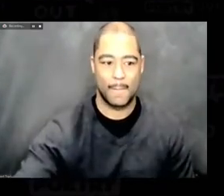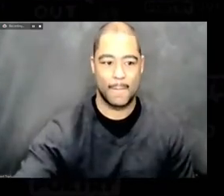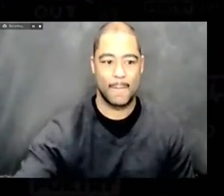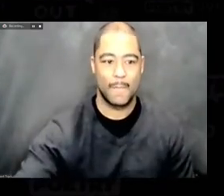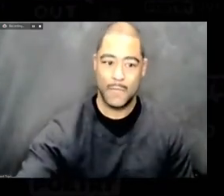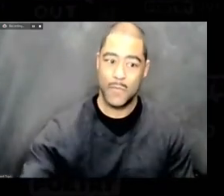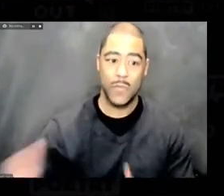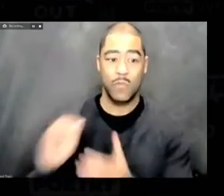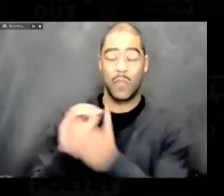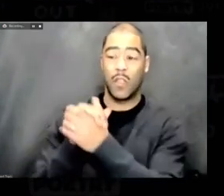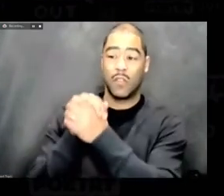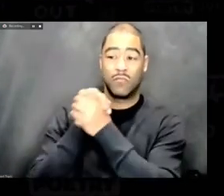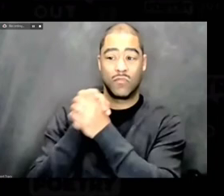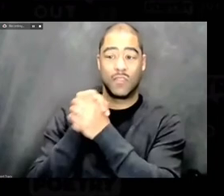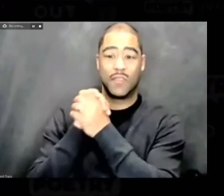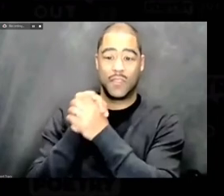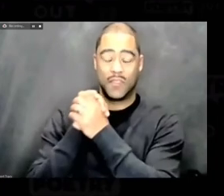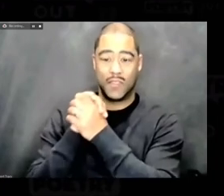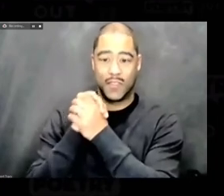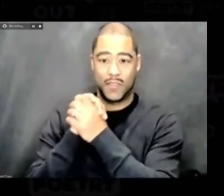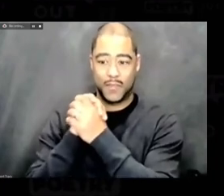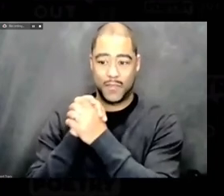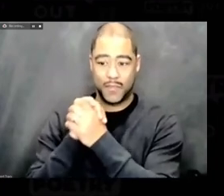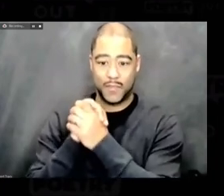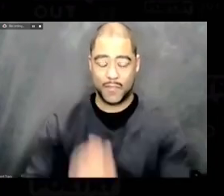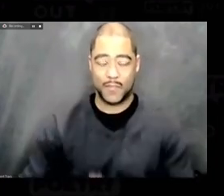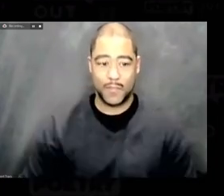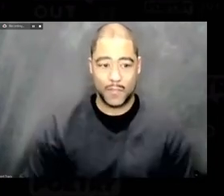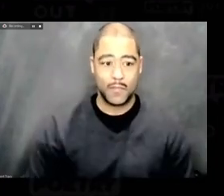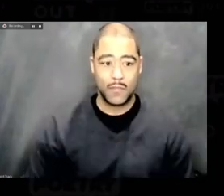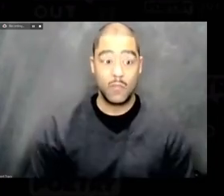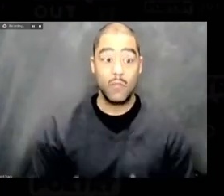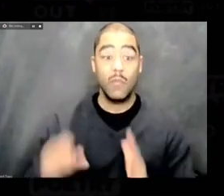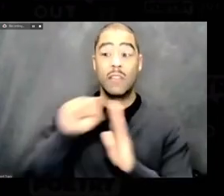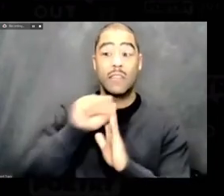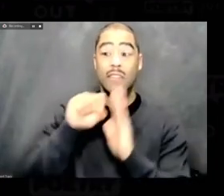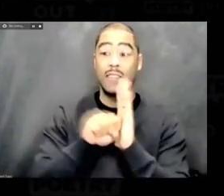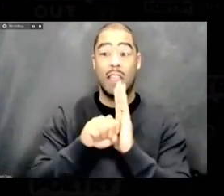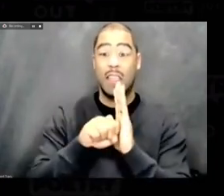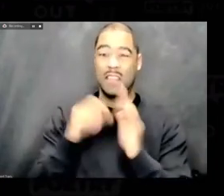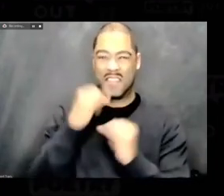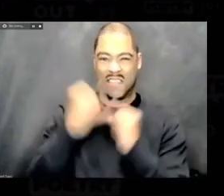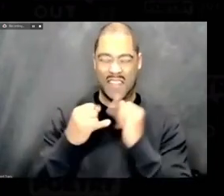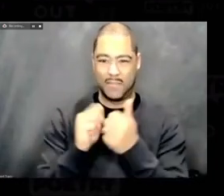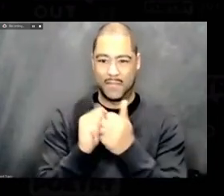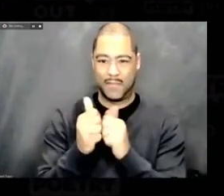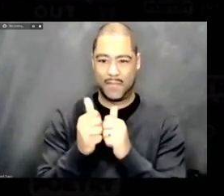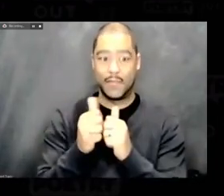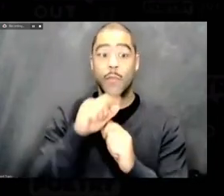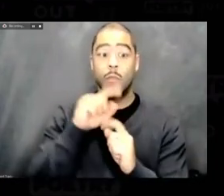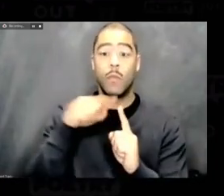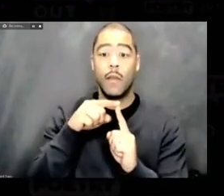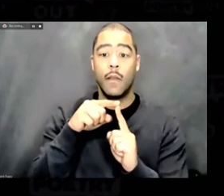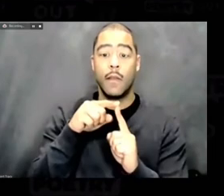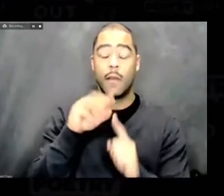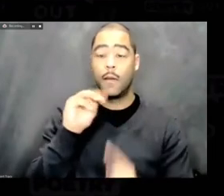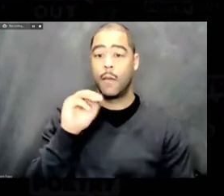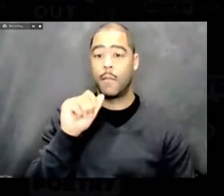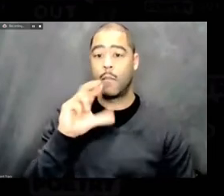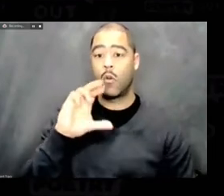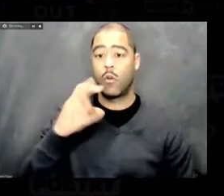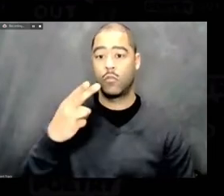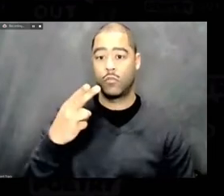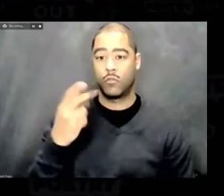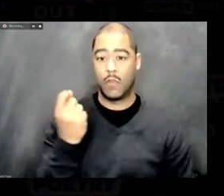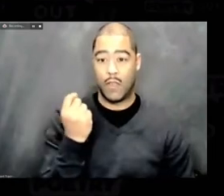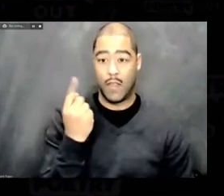Congratulations, everybody. The state finals are going to be on March 11th, so please make sure to tune